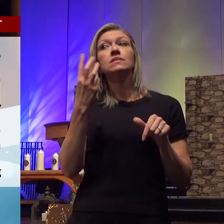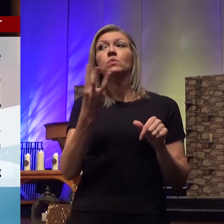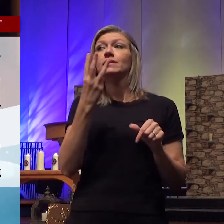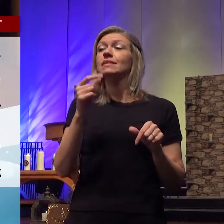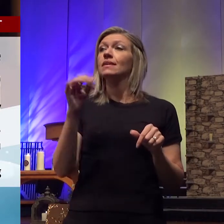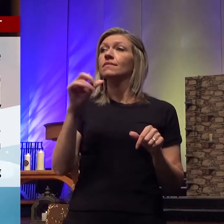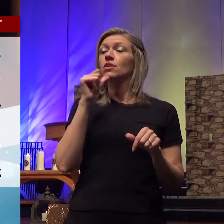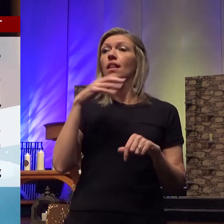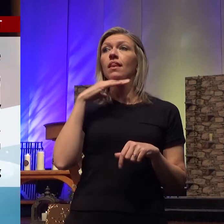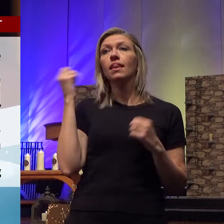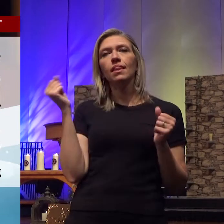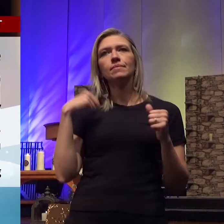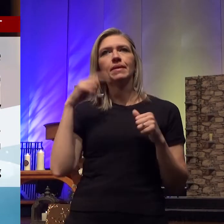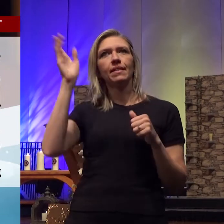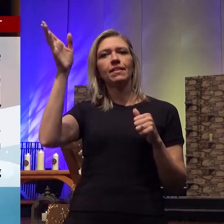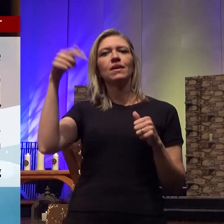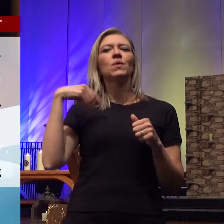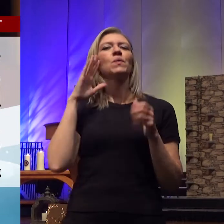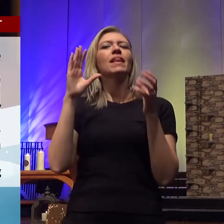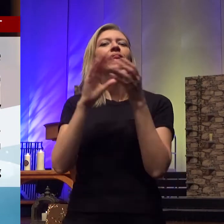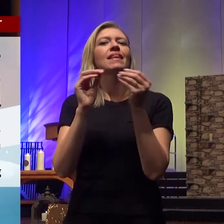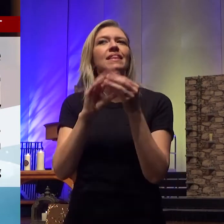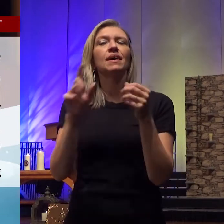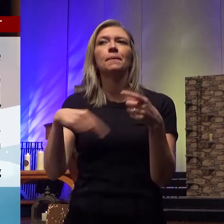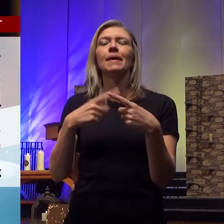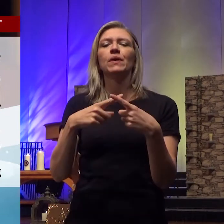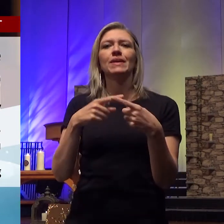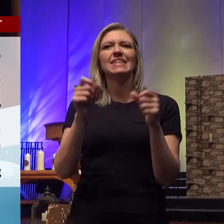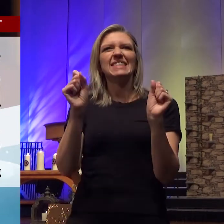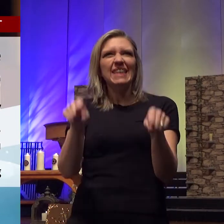sick of hearing me talk, I get to speak about the topic of